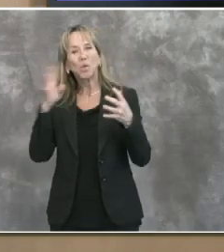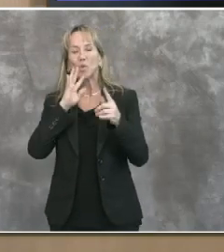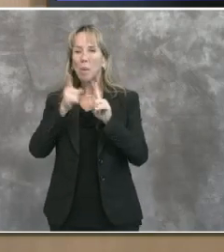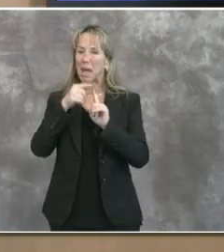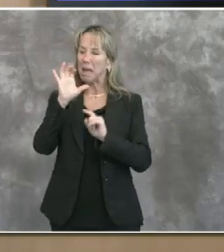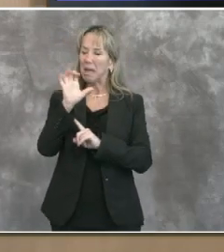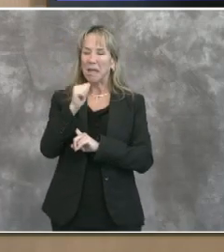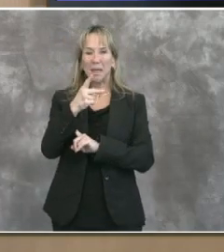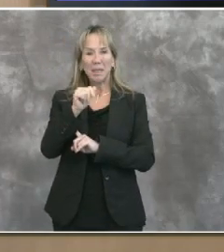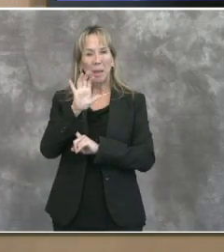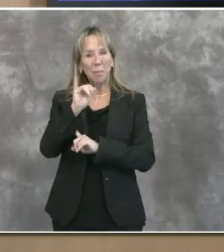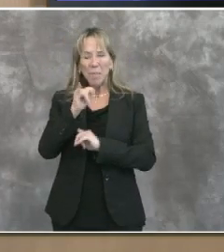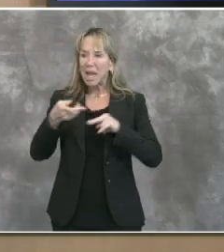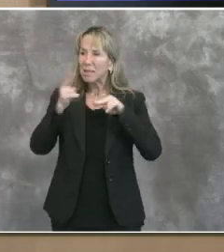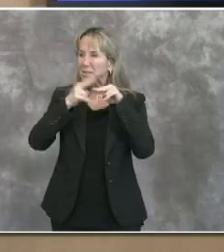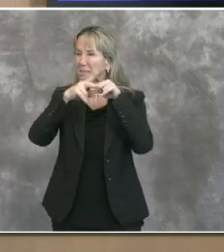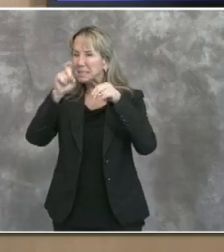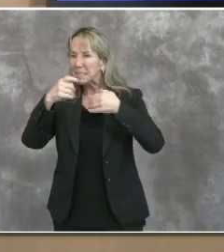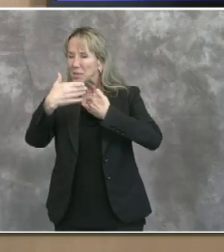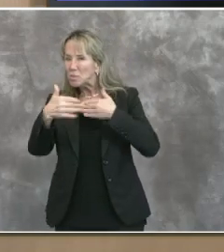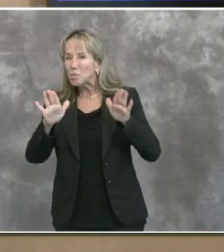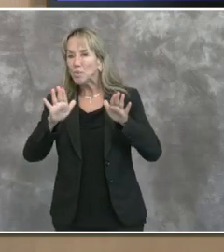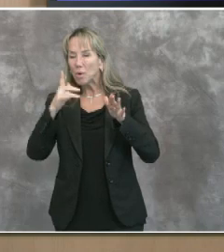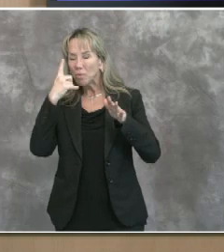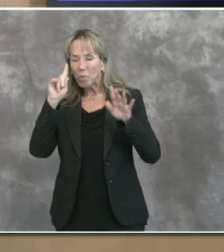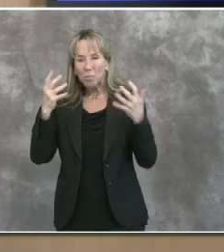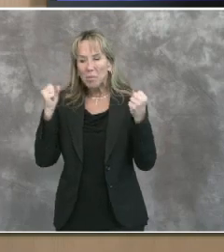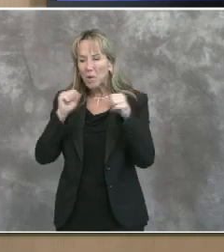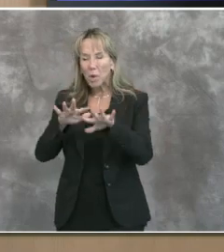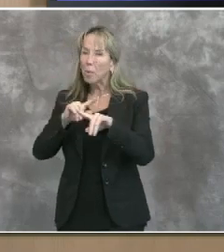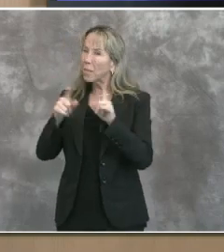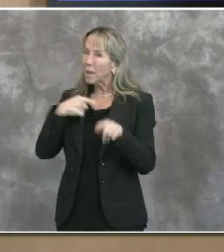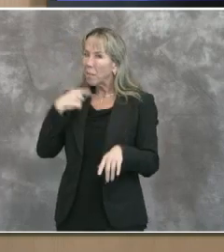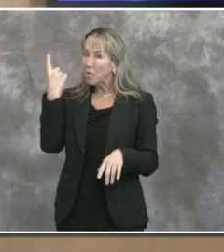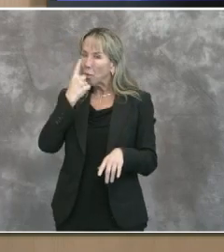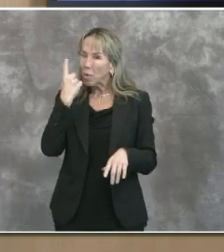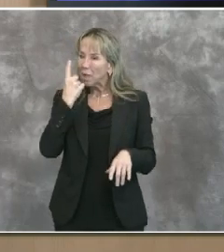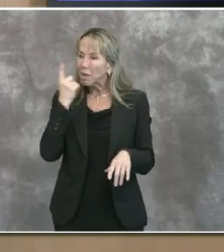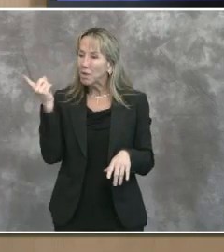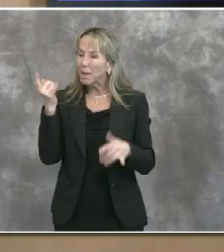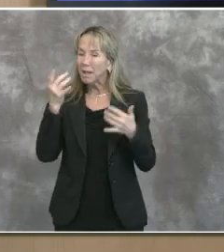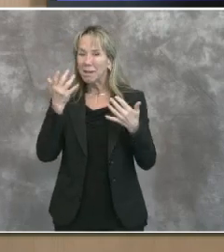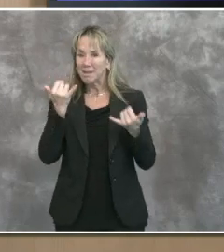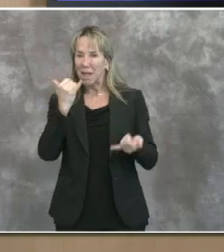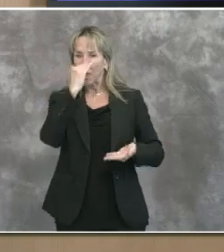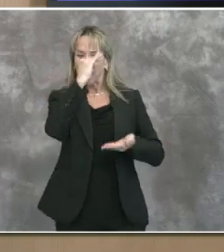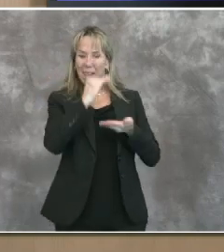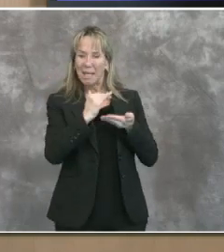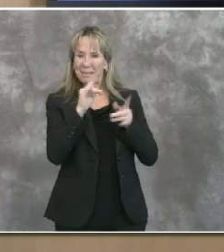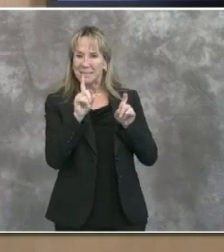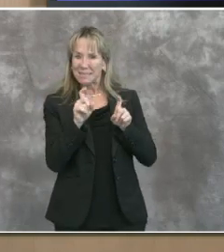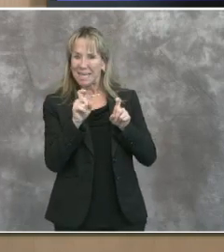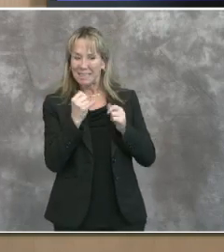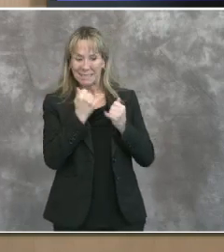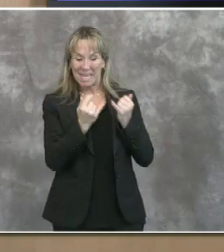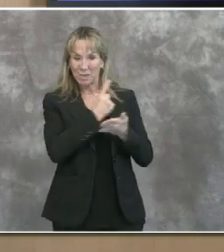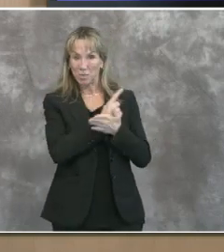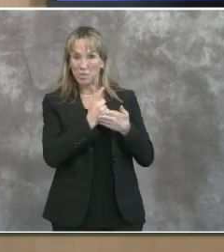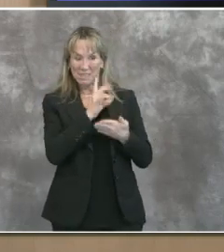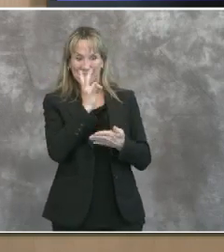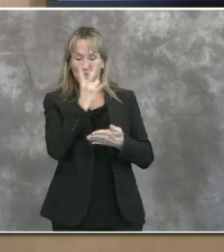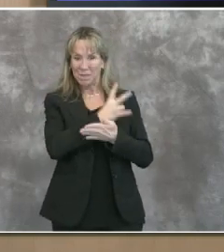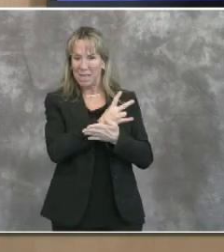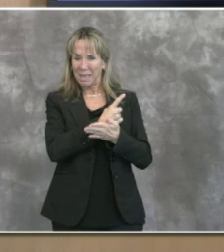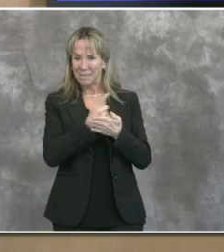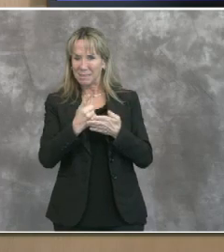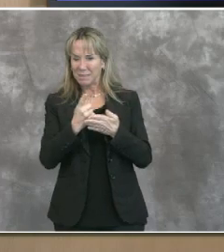But the strange thing about the numbers is that there were less tests done in the past 7 days than